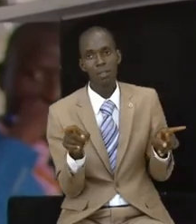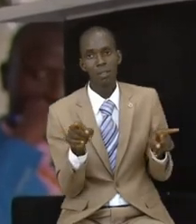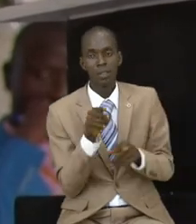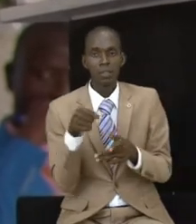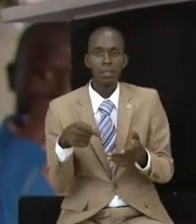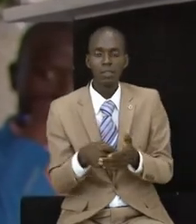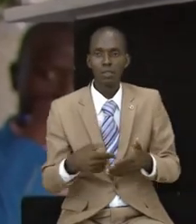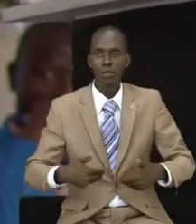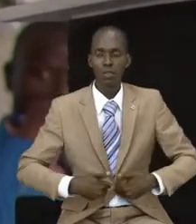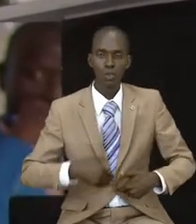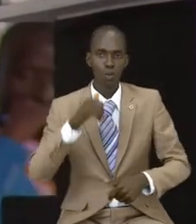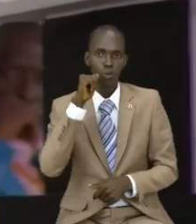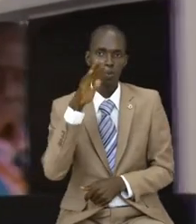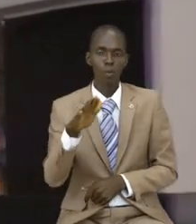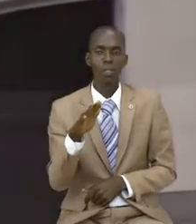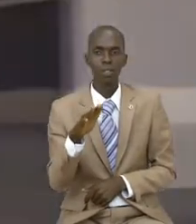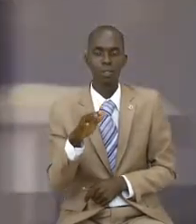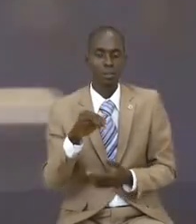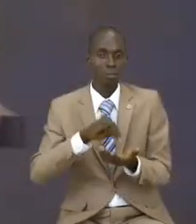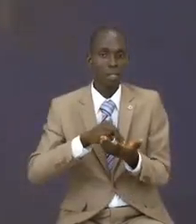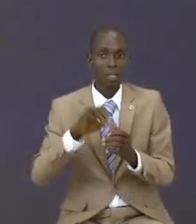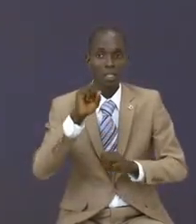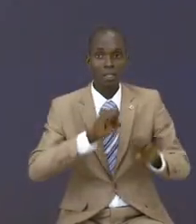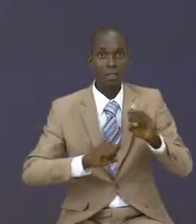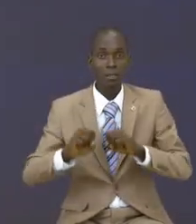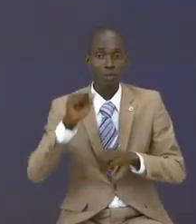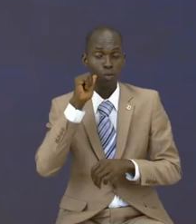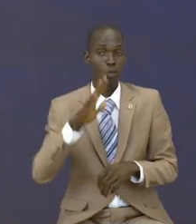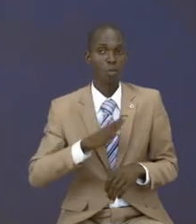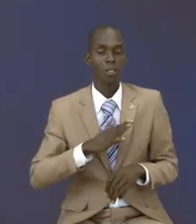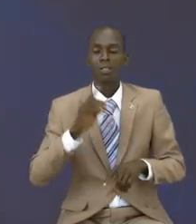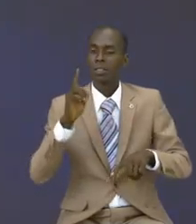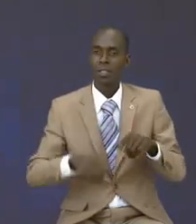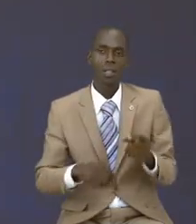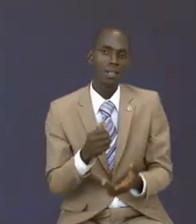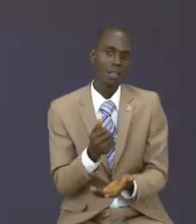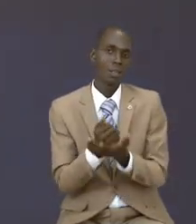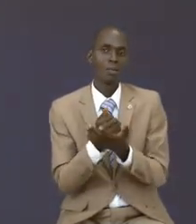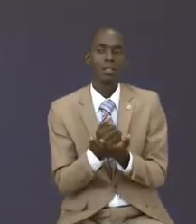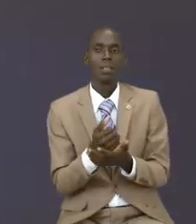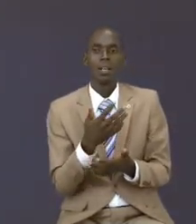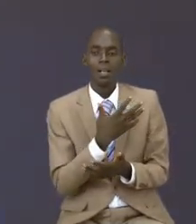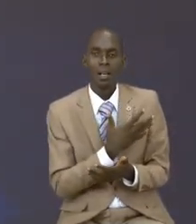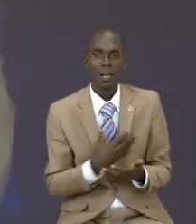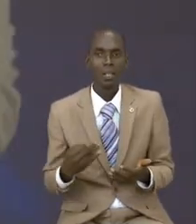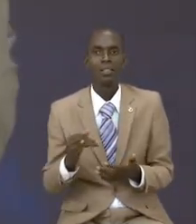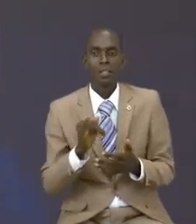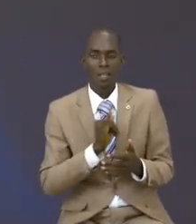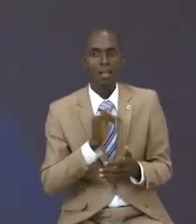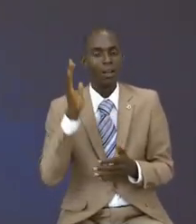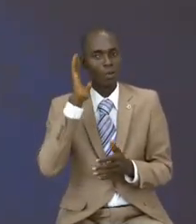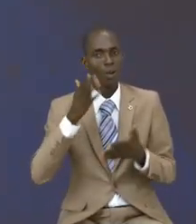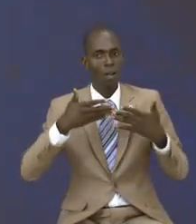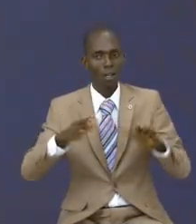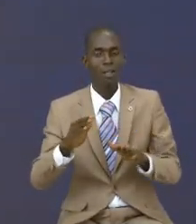lady, medical science could not help. I'll allow her to talk to you herself on